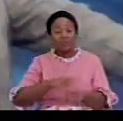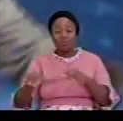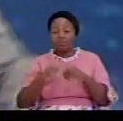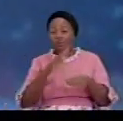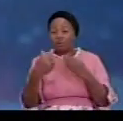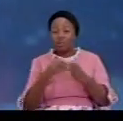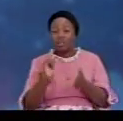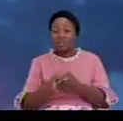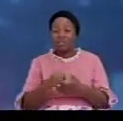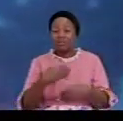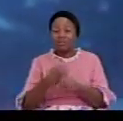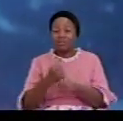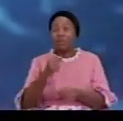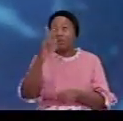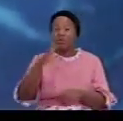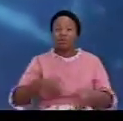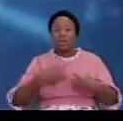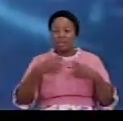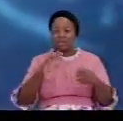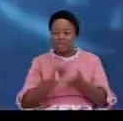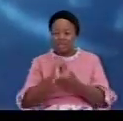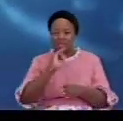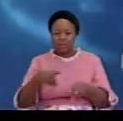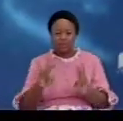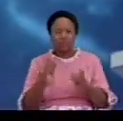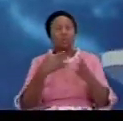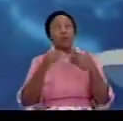name of God. That's the way to heaven.